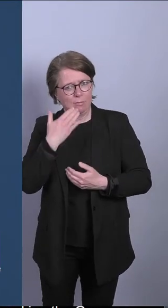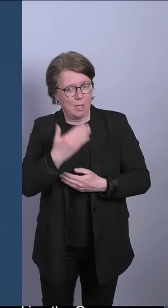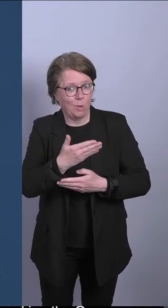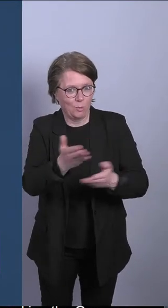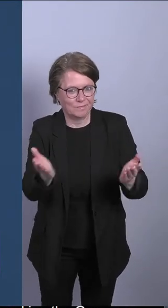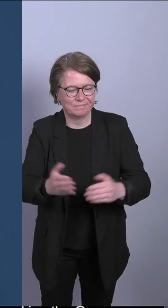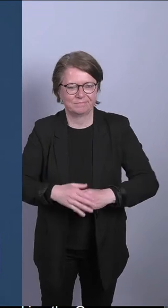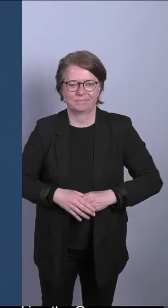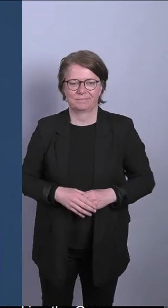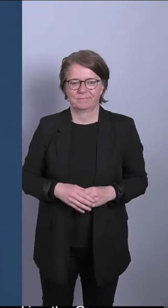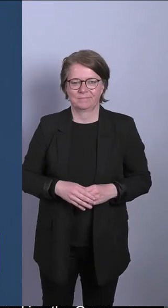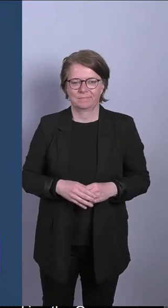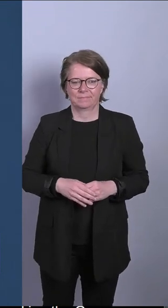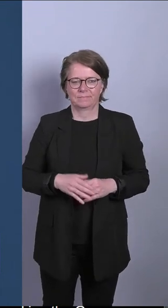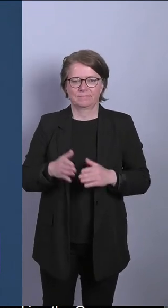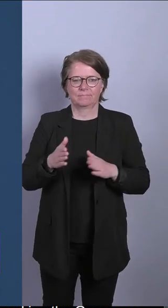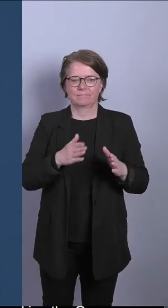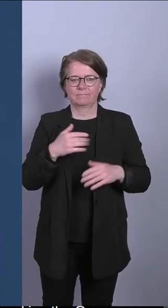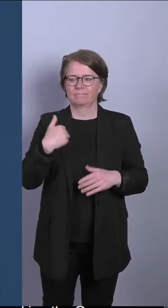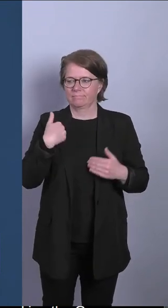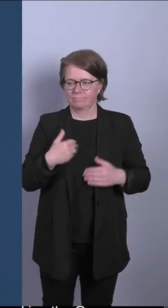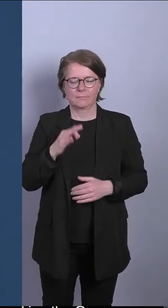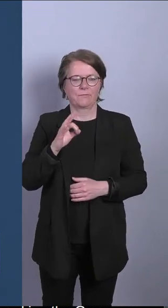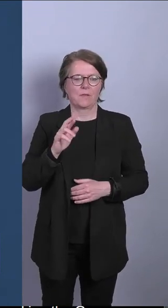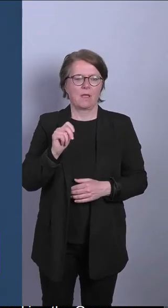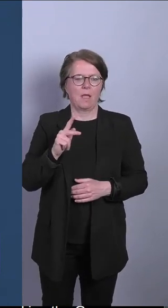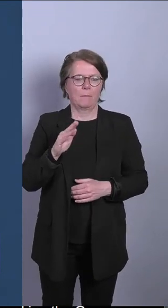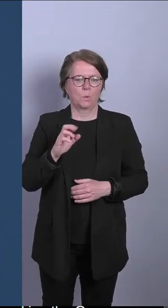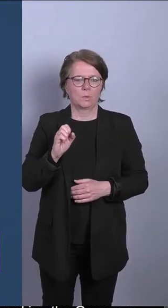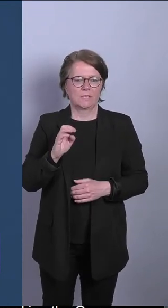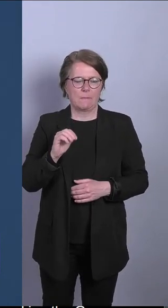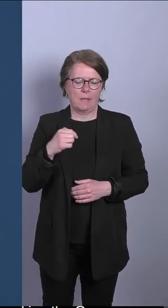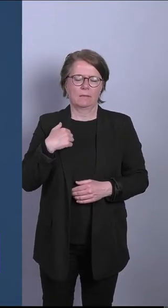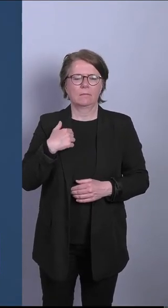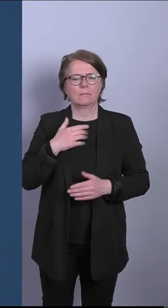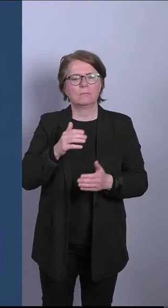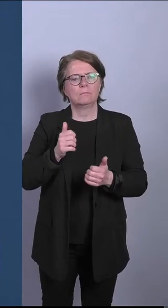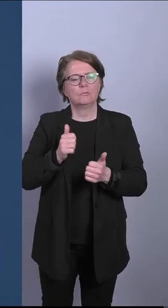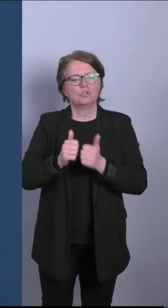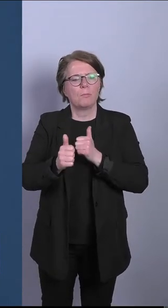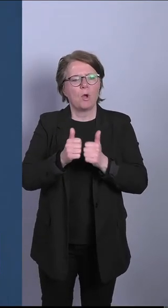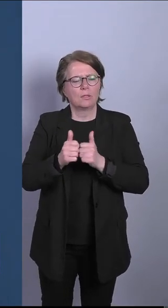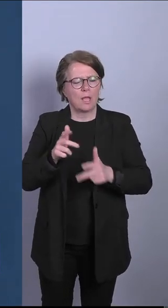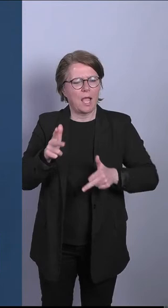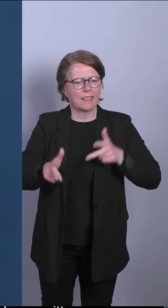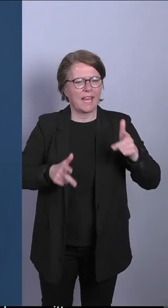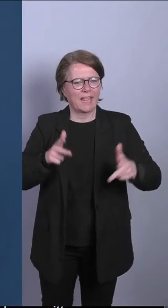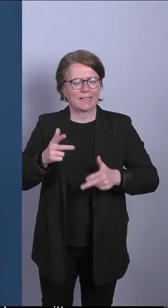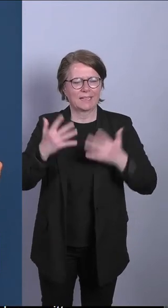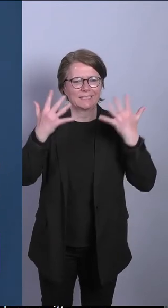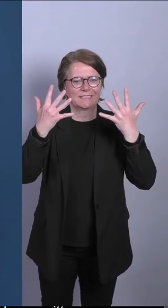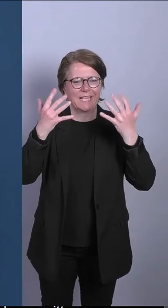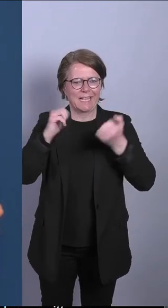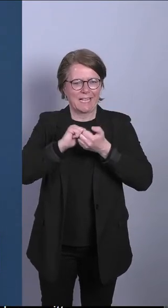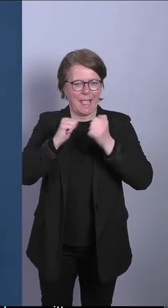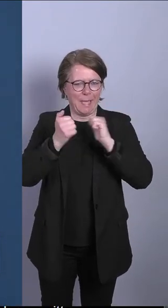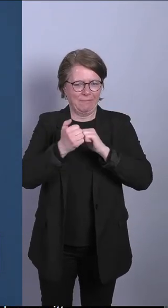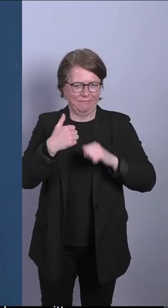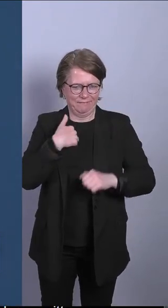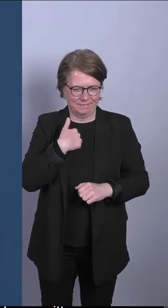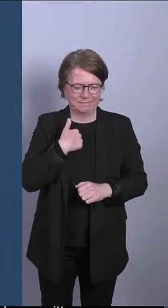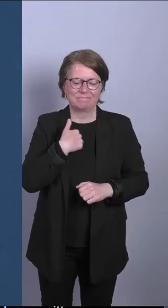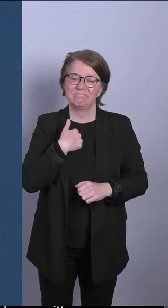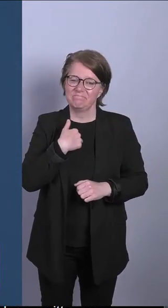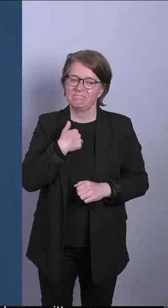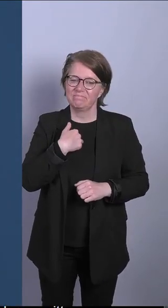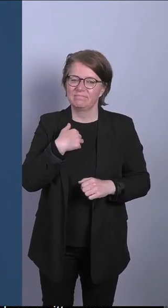all. Hello everyone, my name is Frank Busemann. I'm a former Digathlete and I have been an ambassador for the Special Olympics in Germany